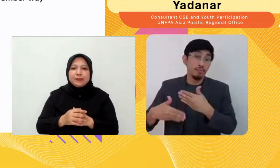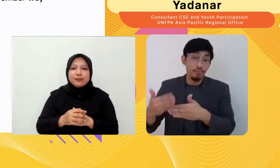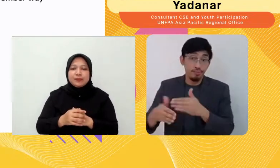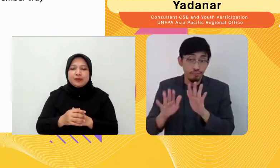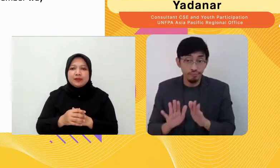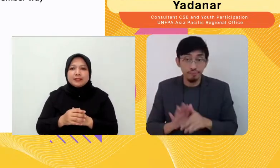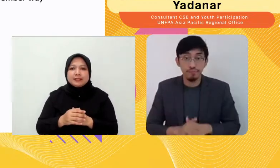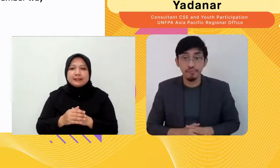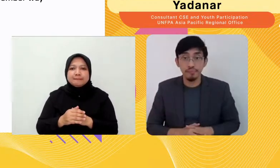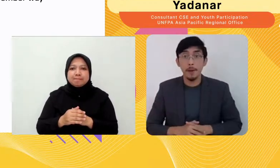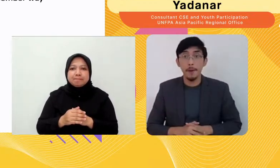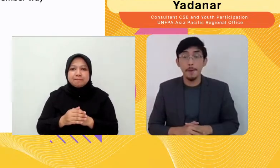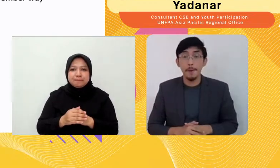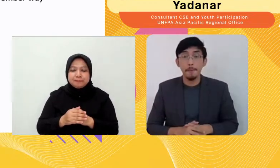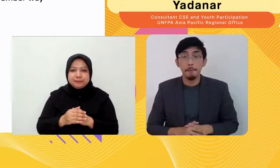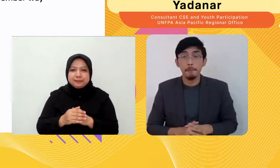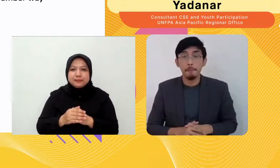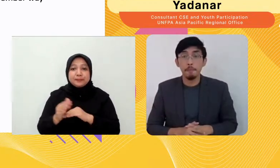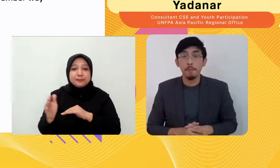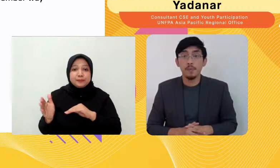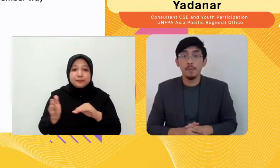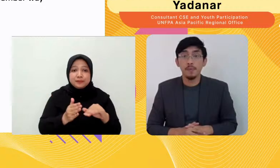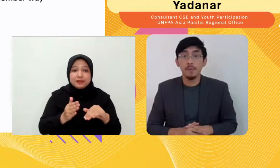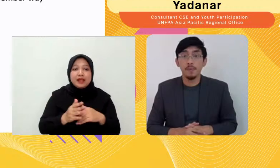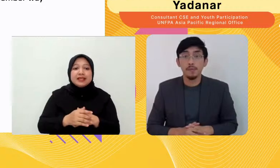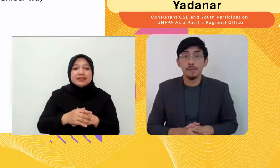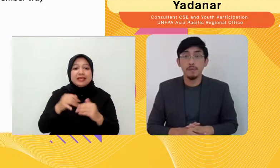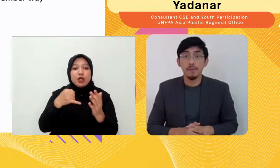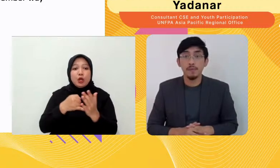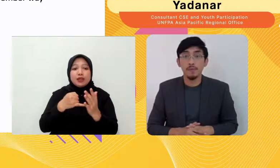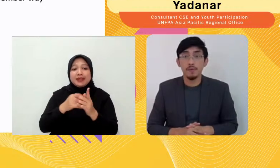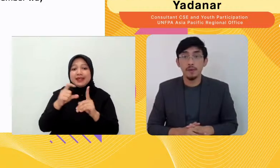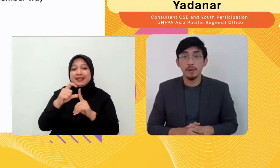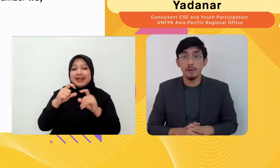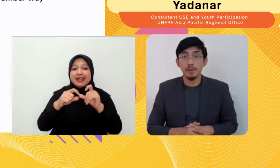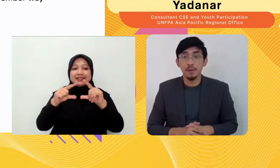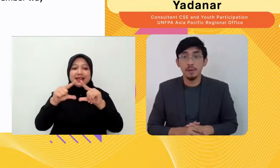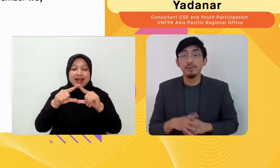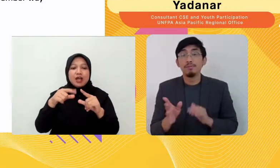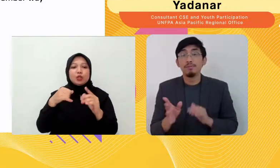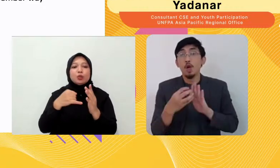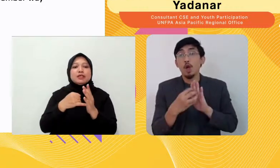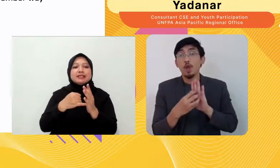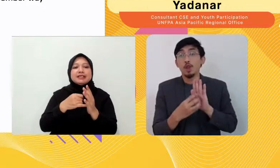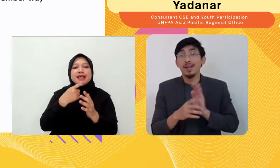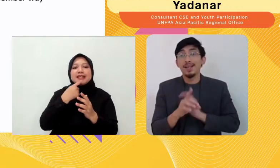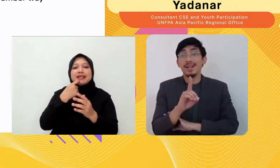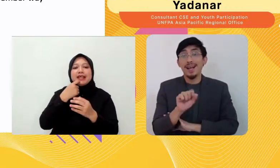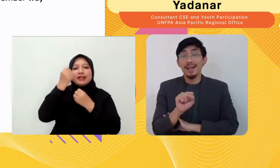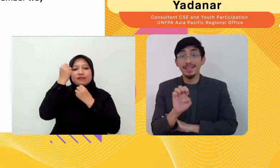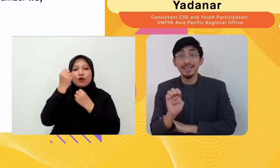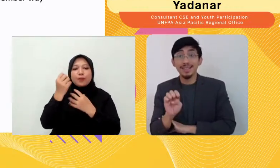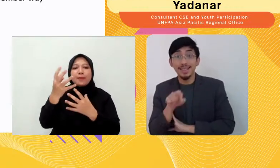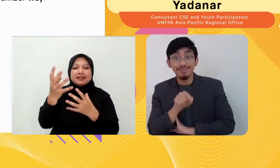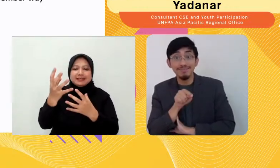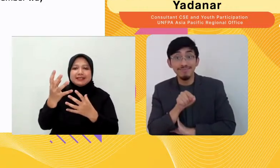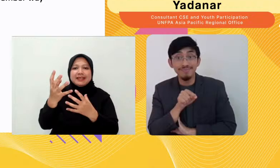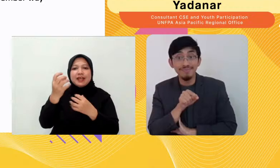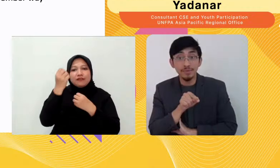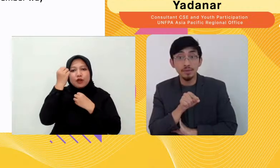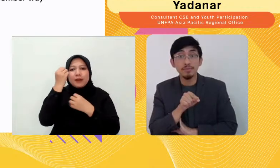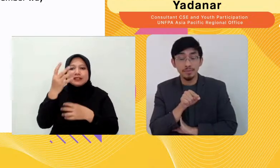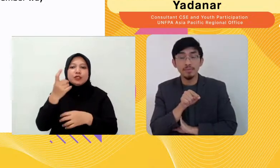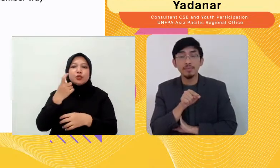is the DSE content provide information about the rights to make choices, the rights to